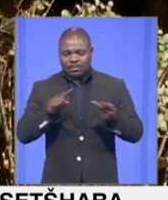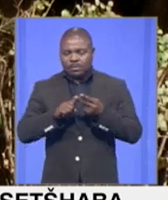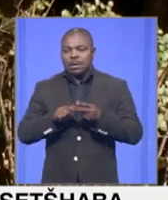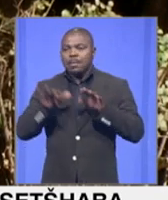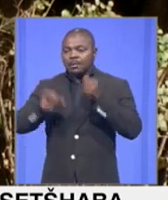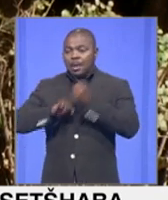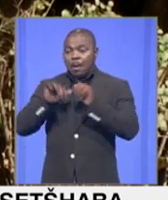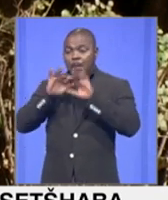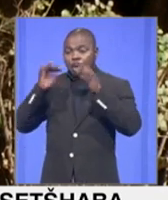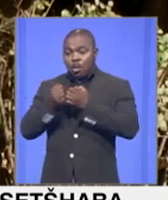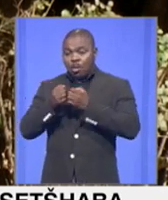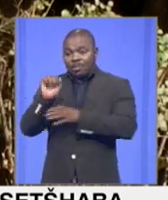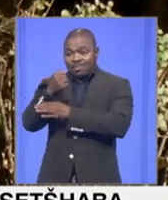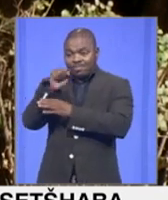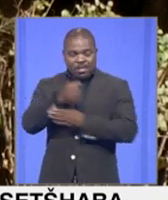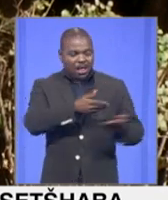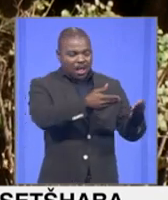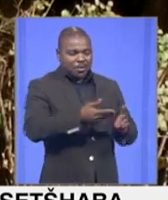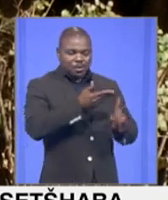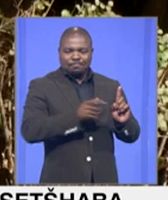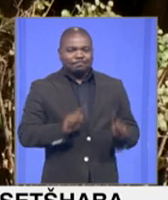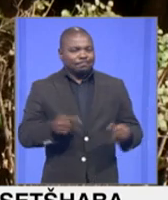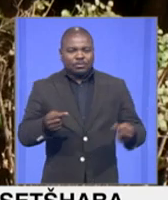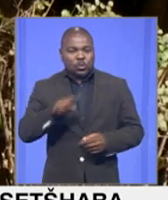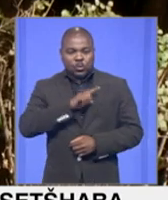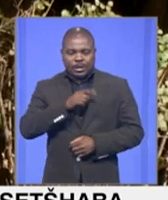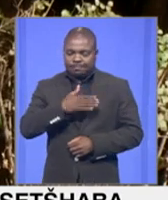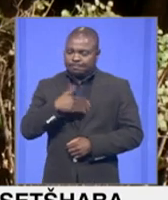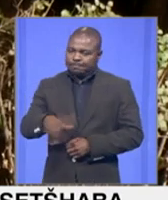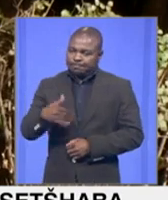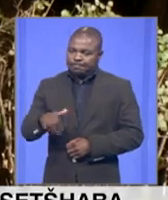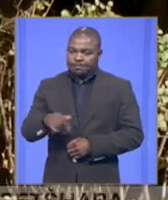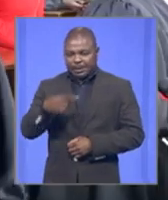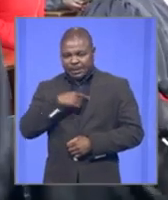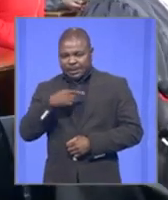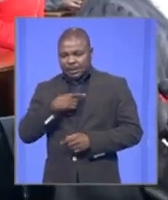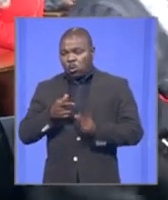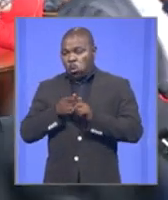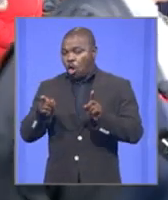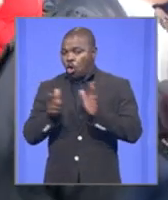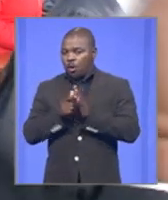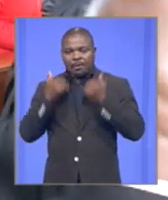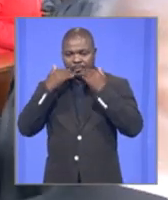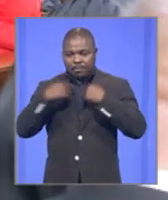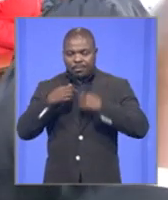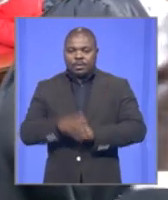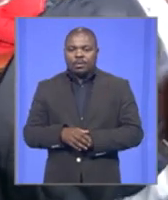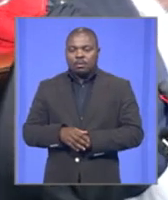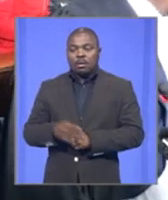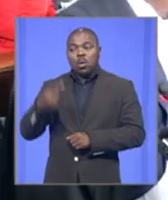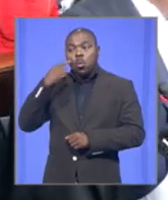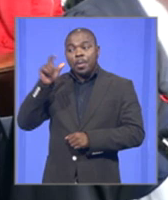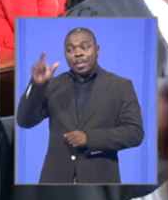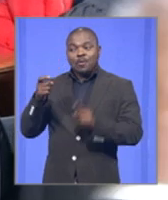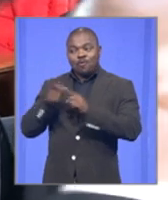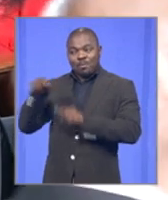matsoa a futhumetseng ka teng. Re tse re na le segobo ngwaneso ga re batlo etsa ntho tse e leng gore a di molaong. Paki ya puso e tlhalositse